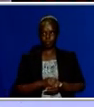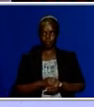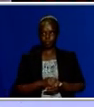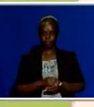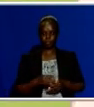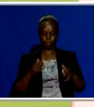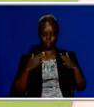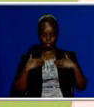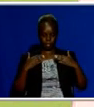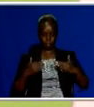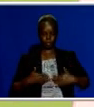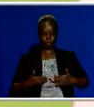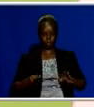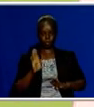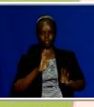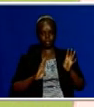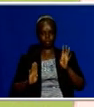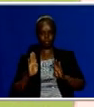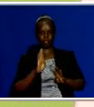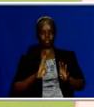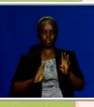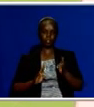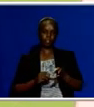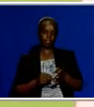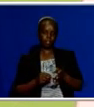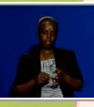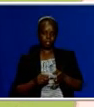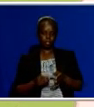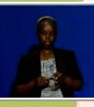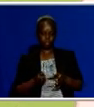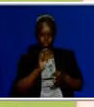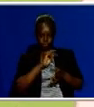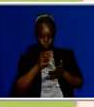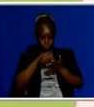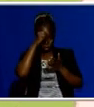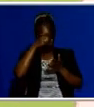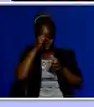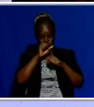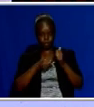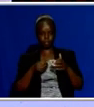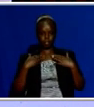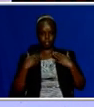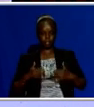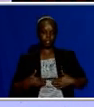healthy habits. So we want to look at the healthy habits,